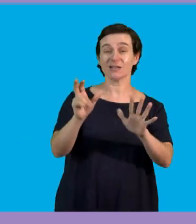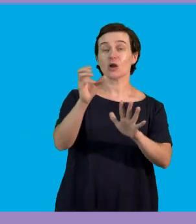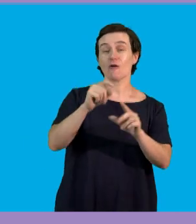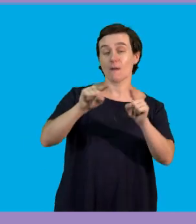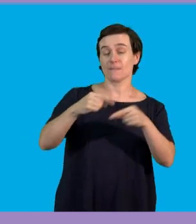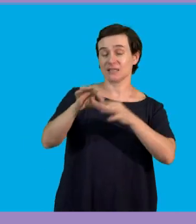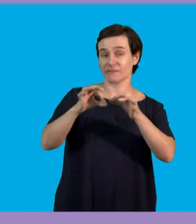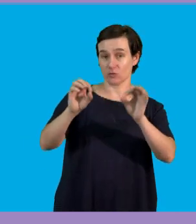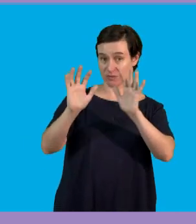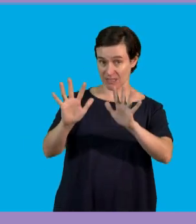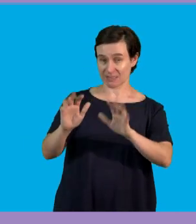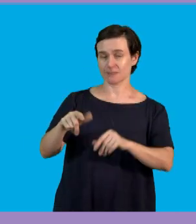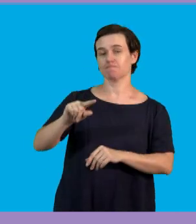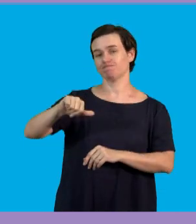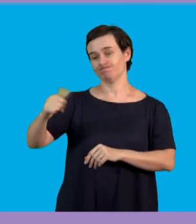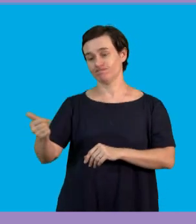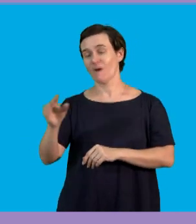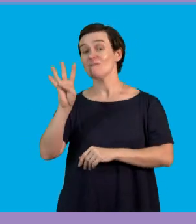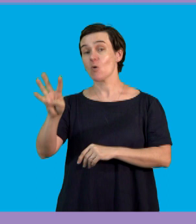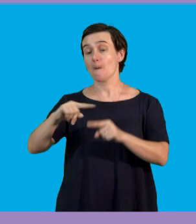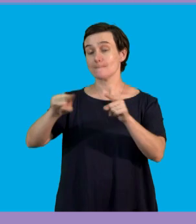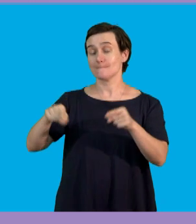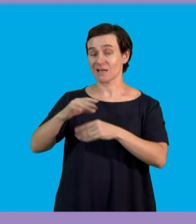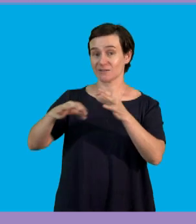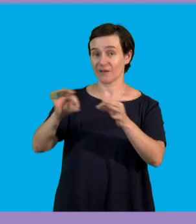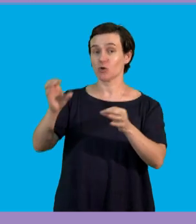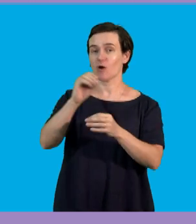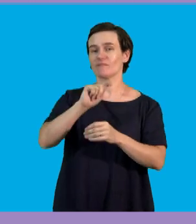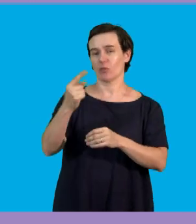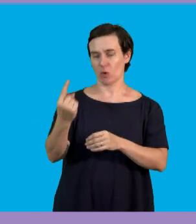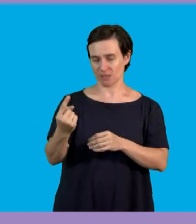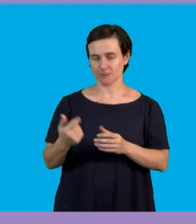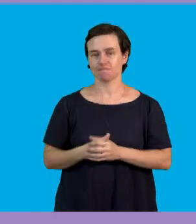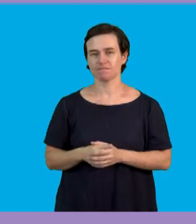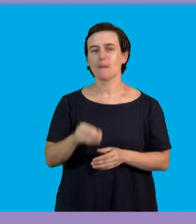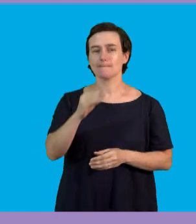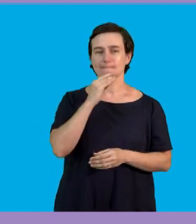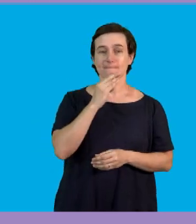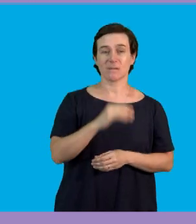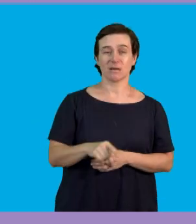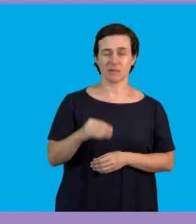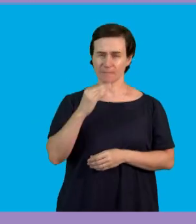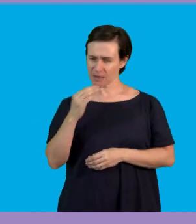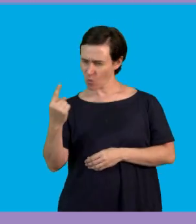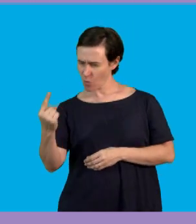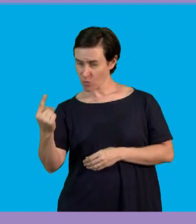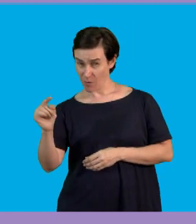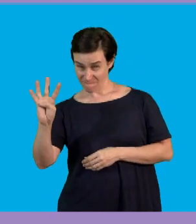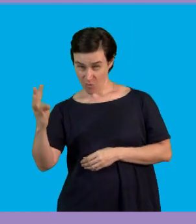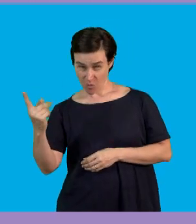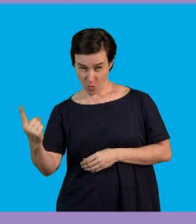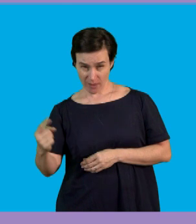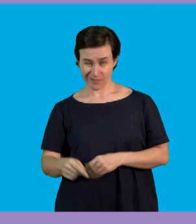tens, and the 4 is in the place value of the ones. So this means we have 4 ones, we have 8 tens, we have